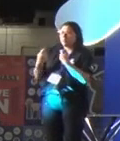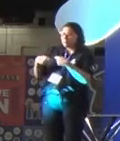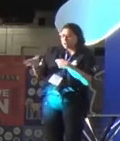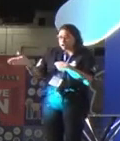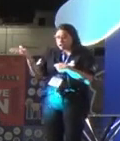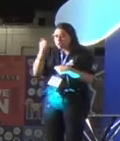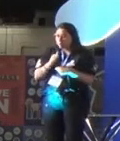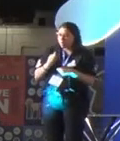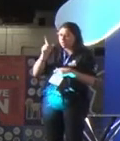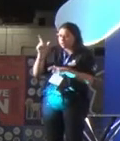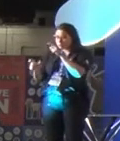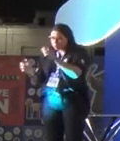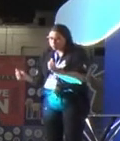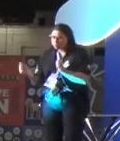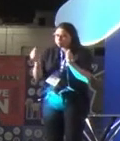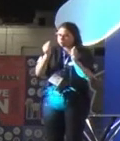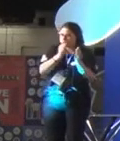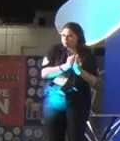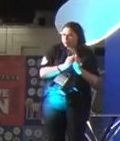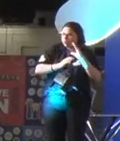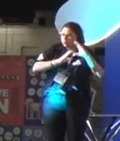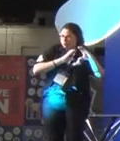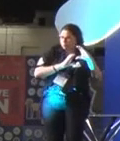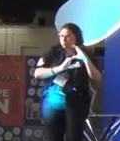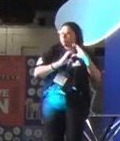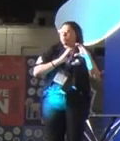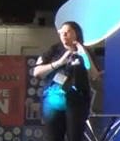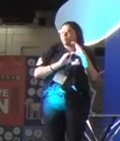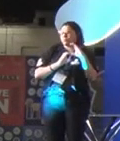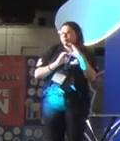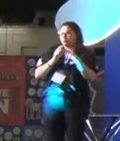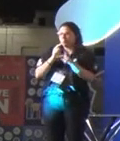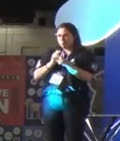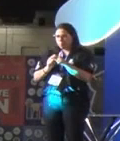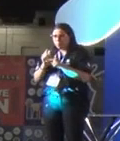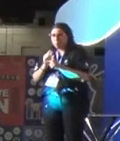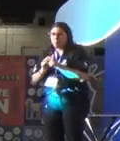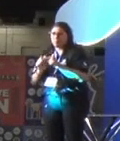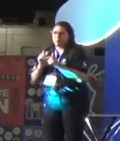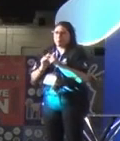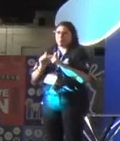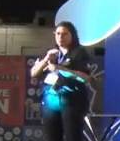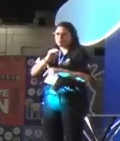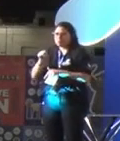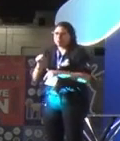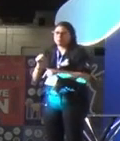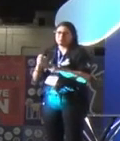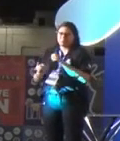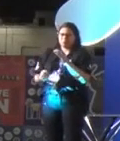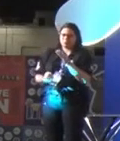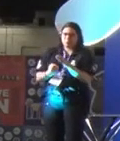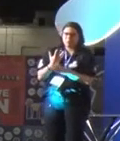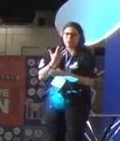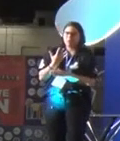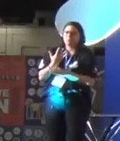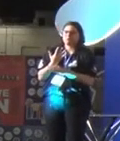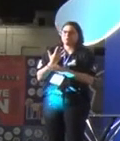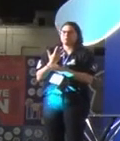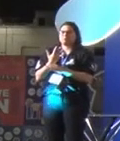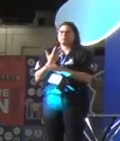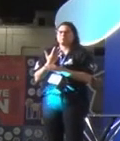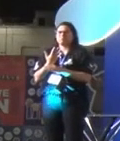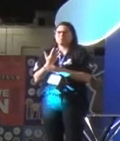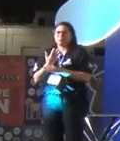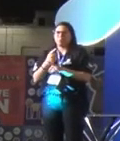And the problem is that if you make your case using statistics and abstract